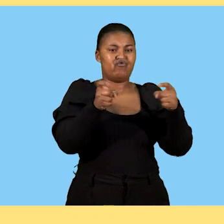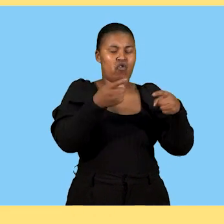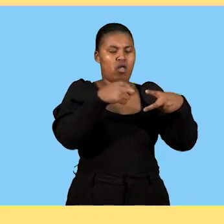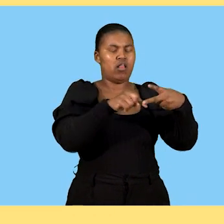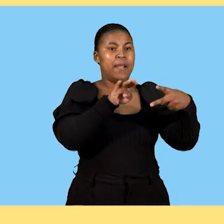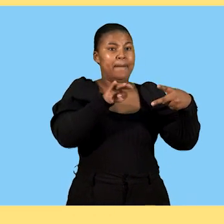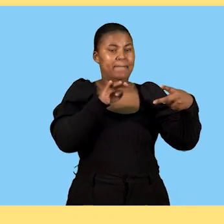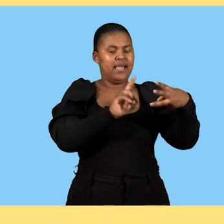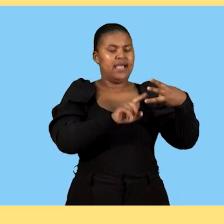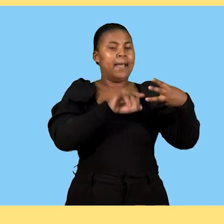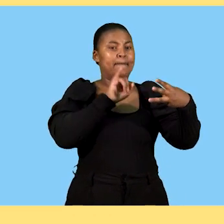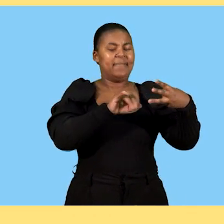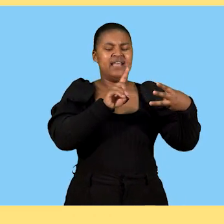debts.